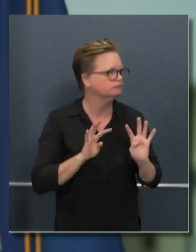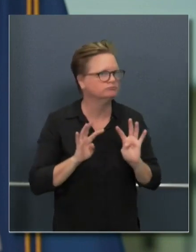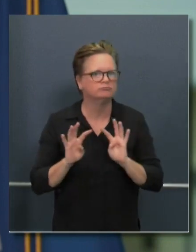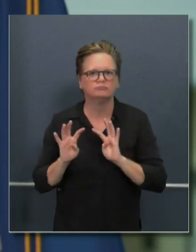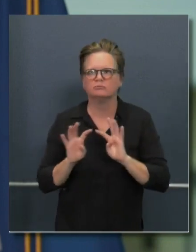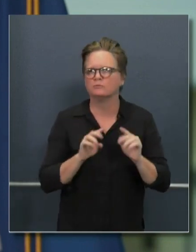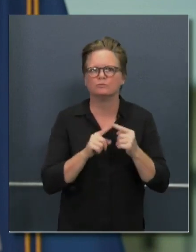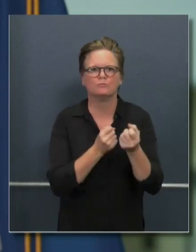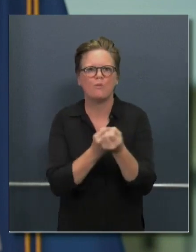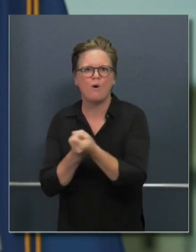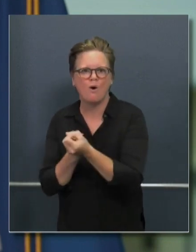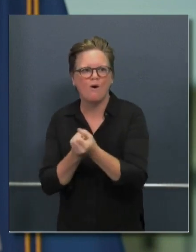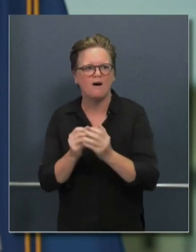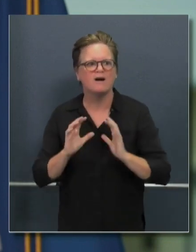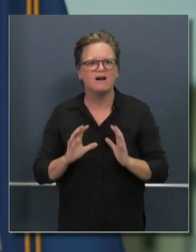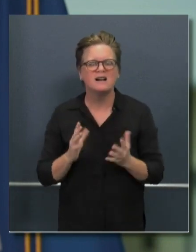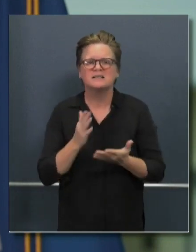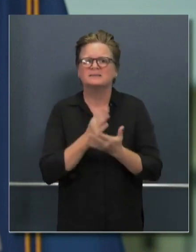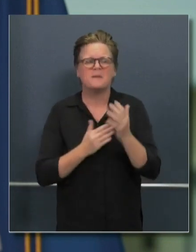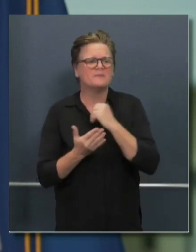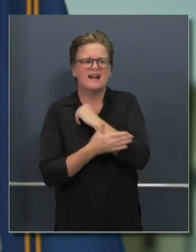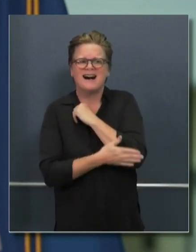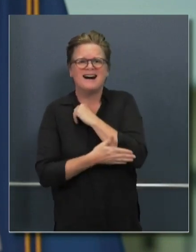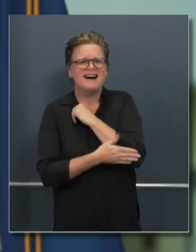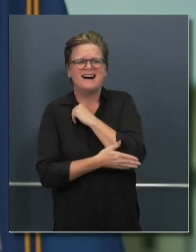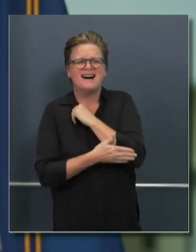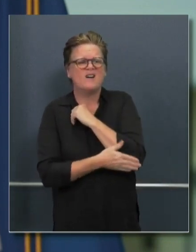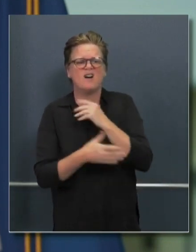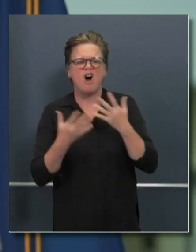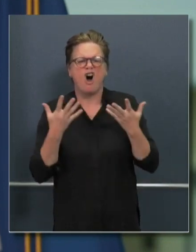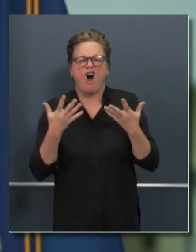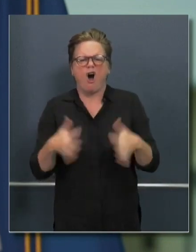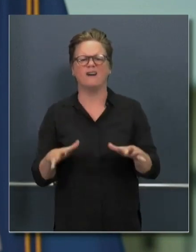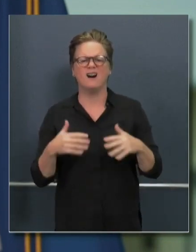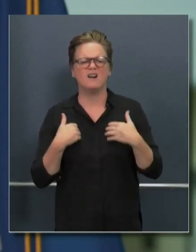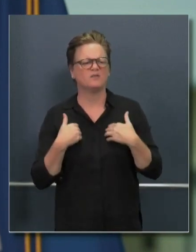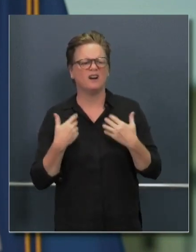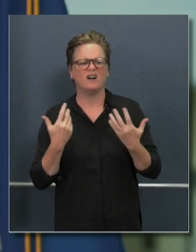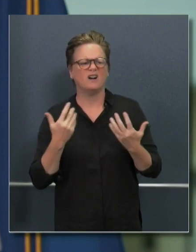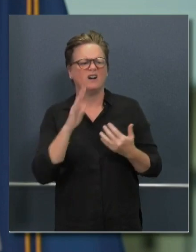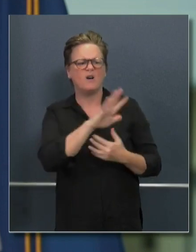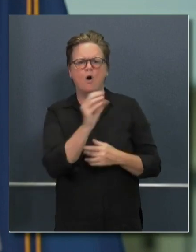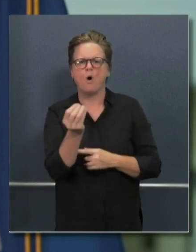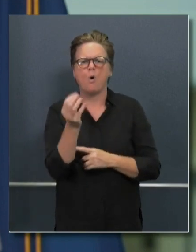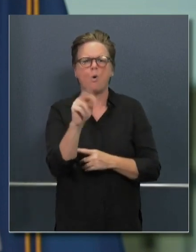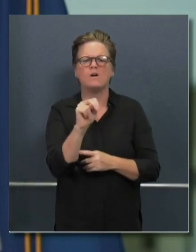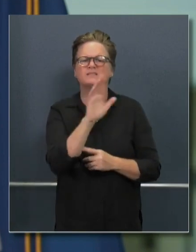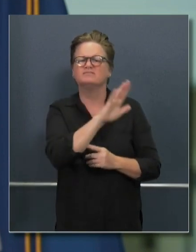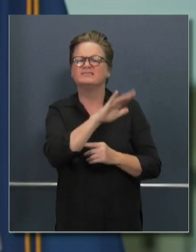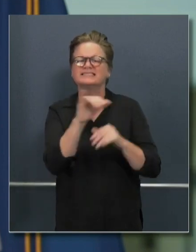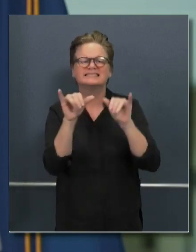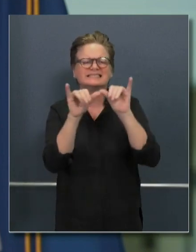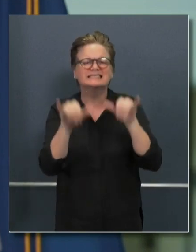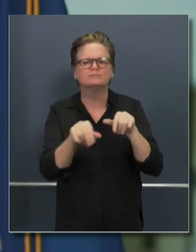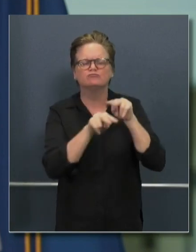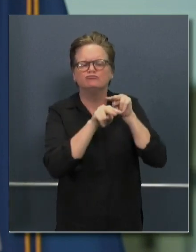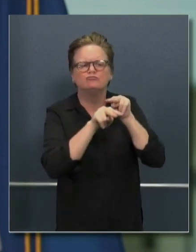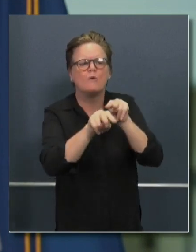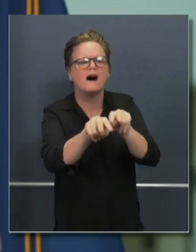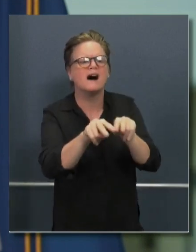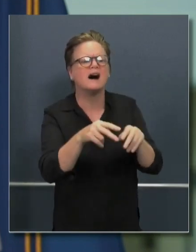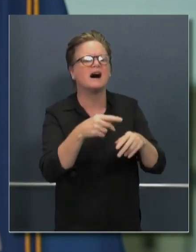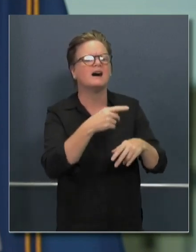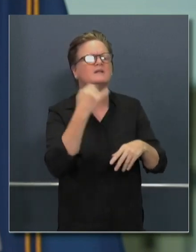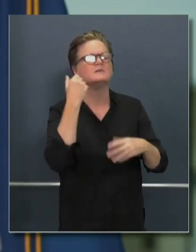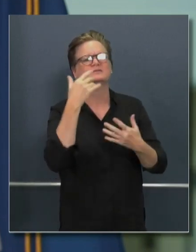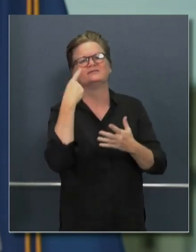Some counties with very enriched. I came as a former mayor of one county, San Francisco, that had already developed a